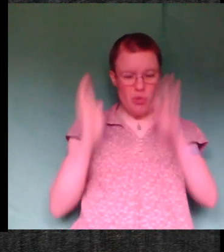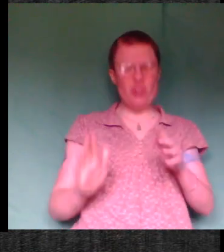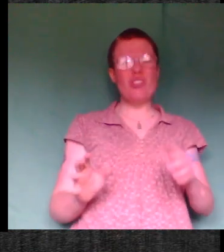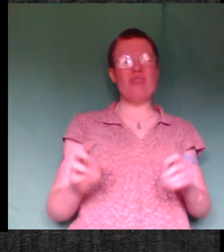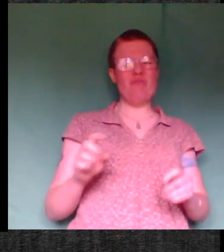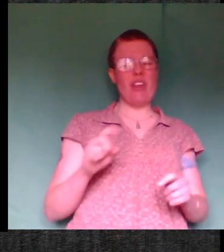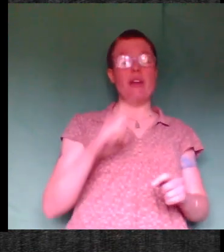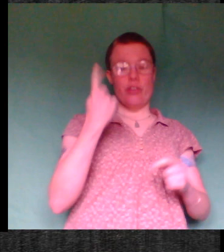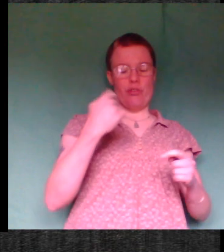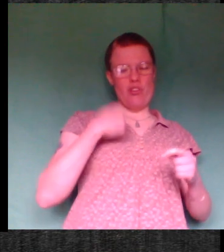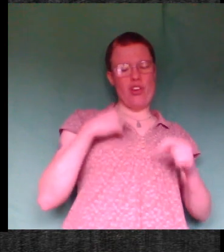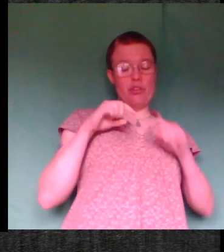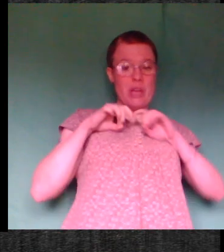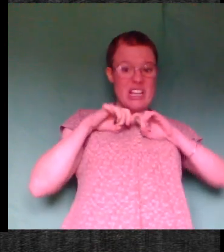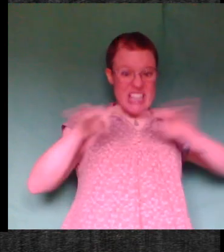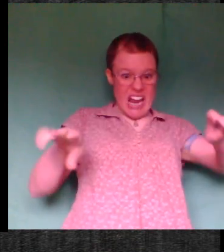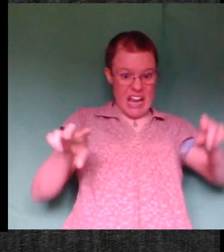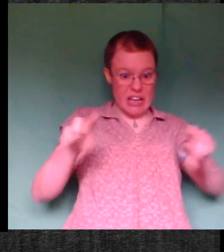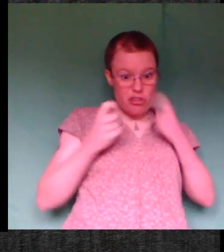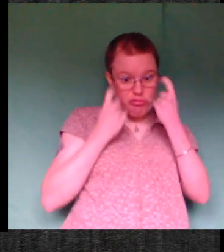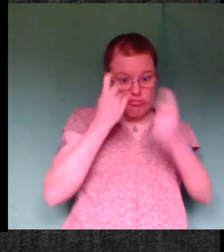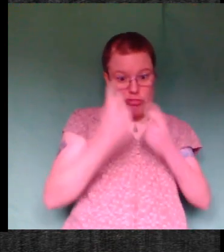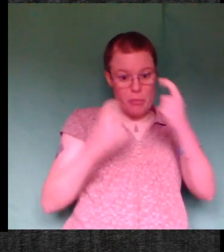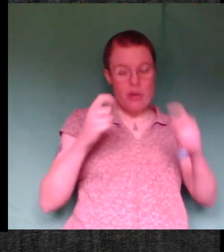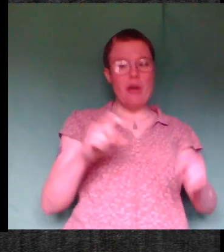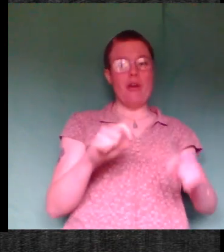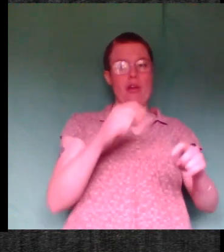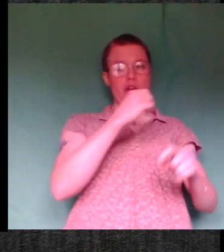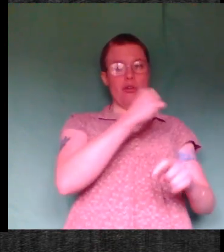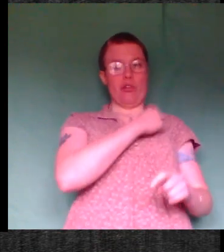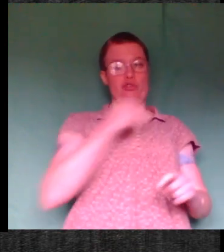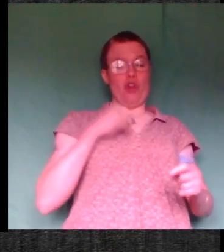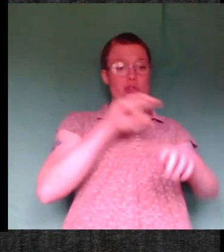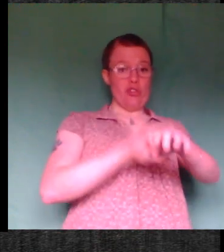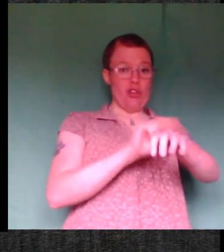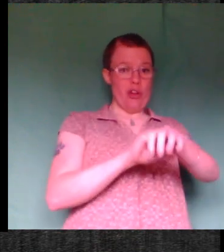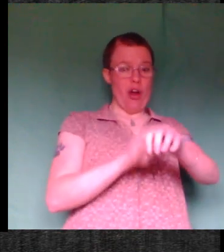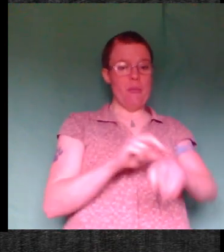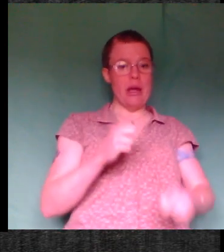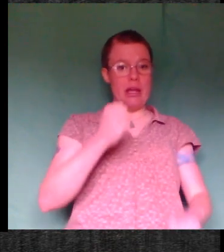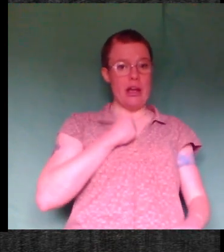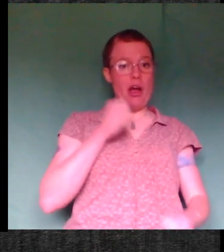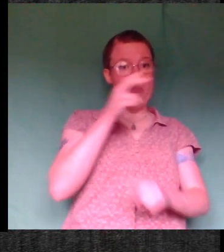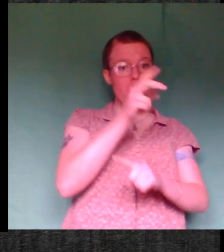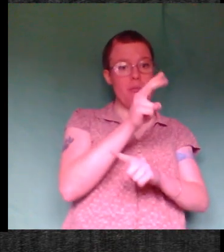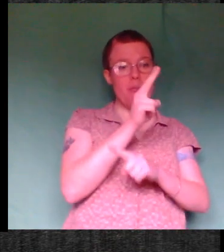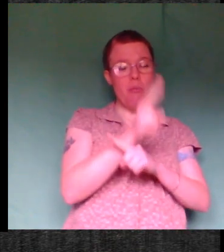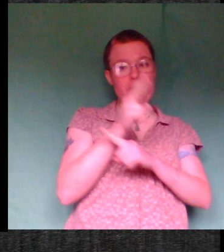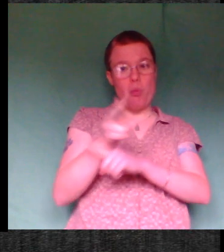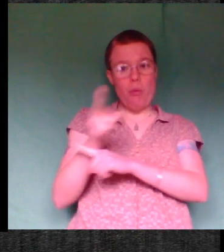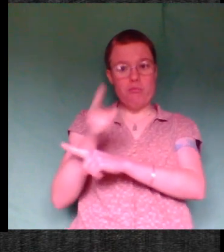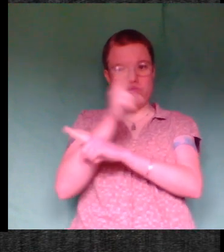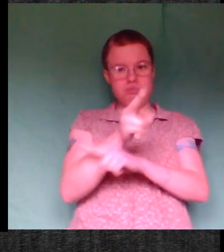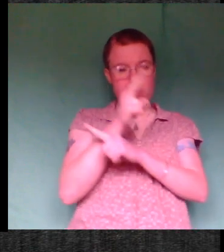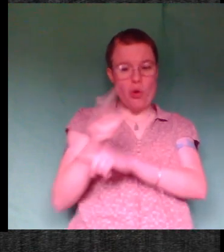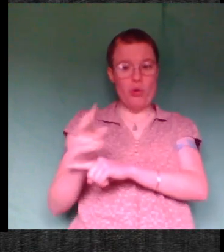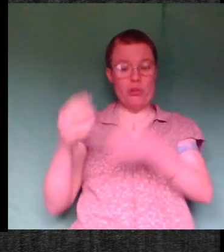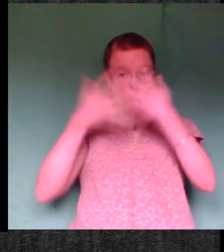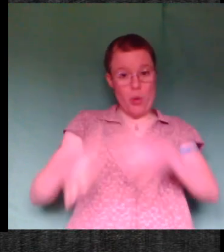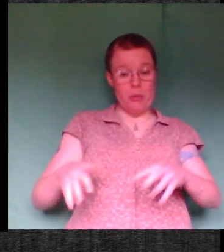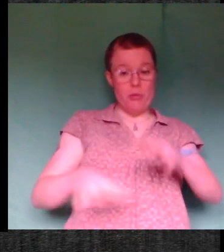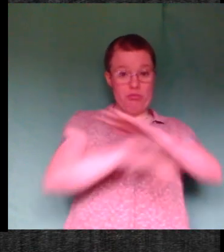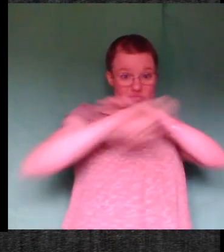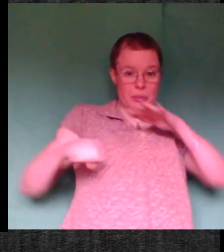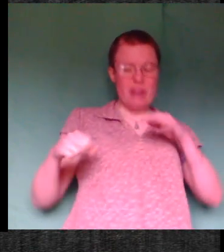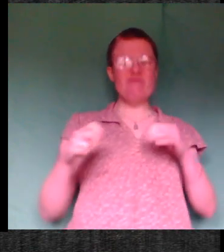strip searched by Dr. Naomi here, and then all my weapons are taken away. Imagine yourself put in that position. Well, if you make it back in one piece,